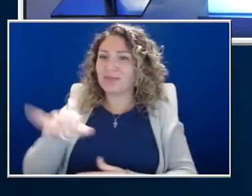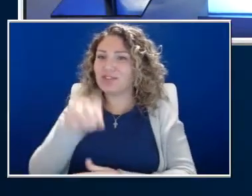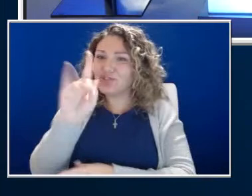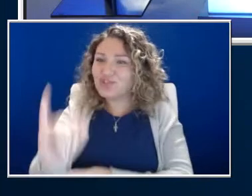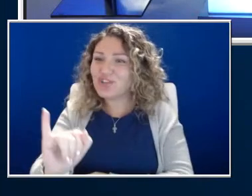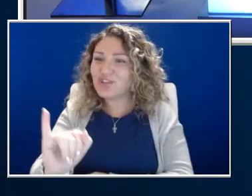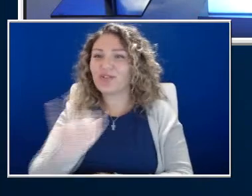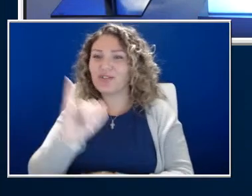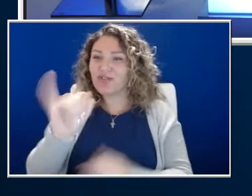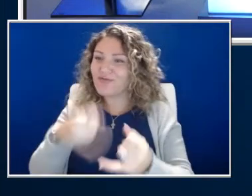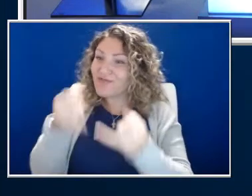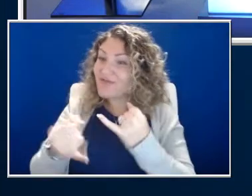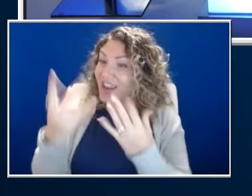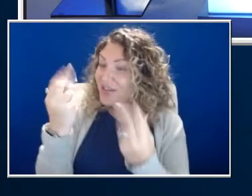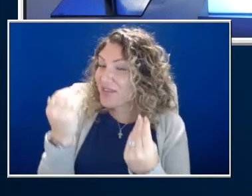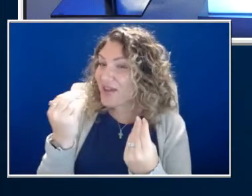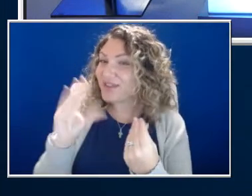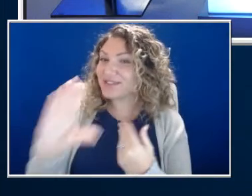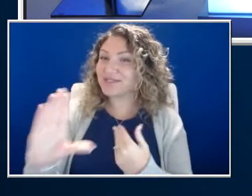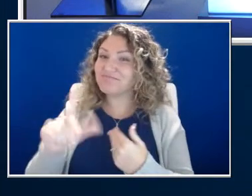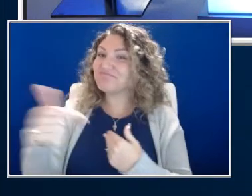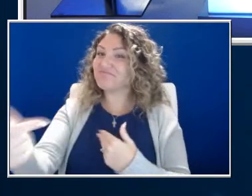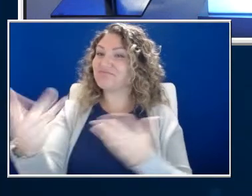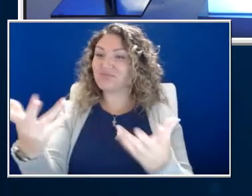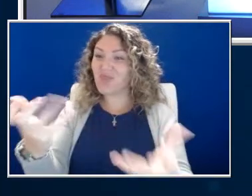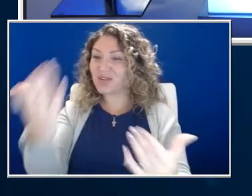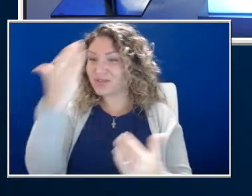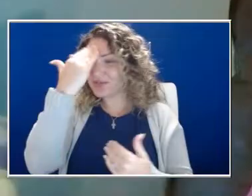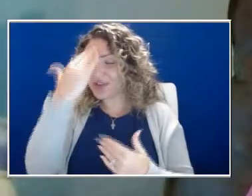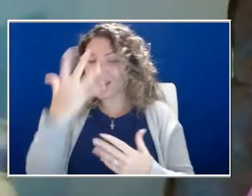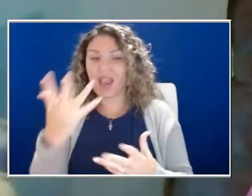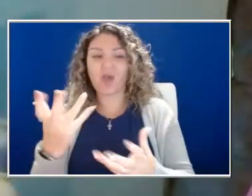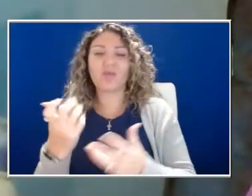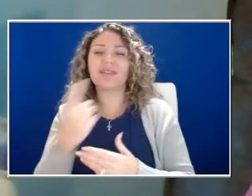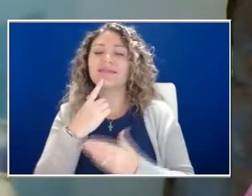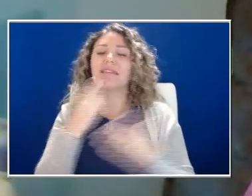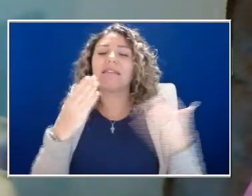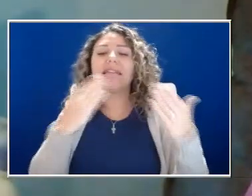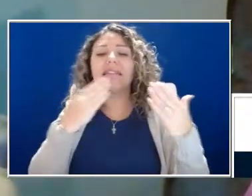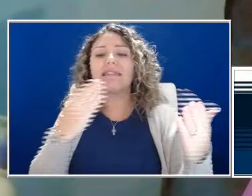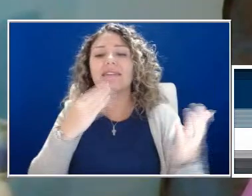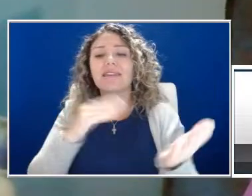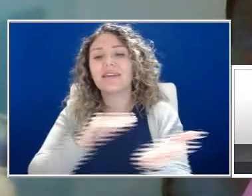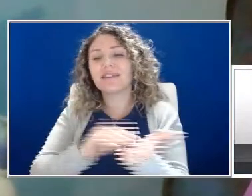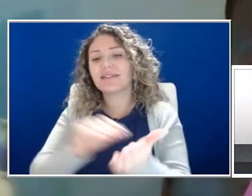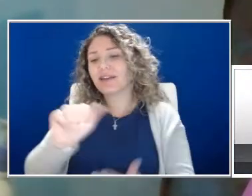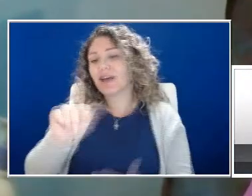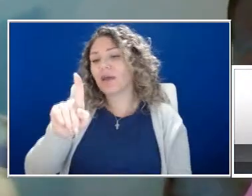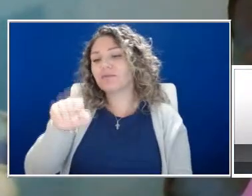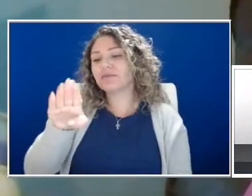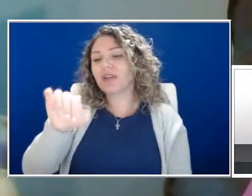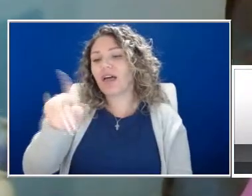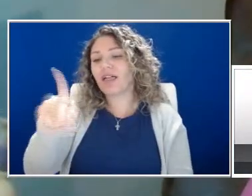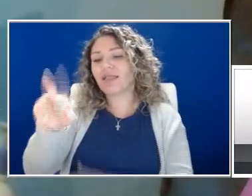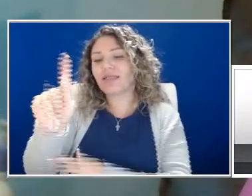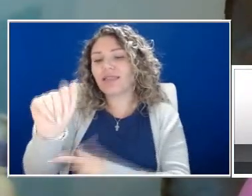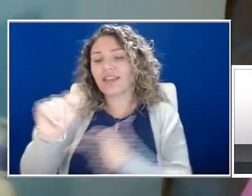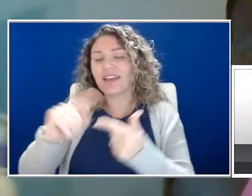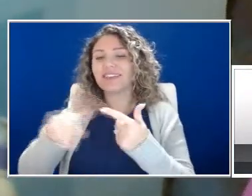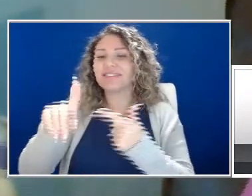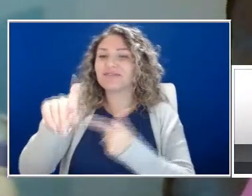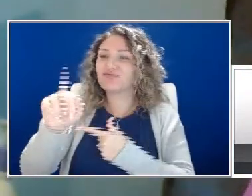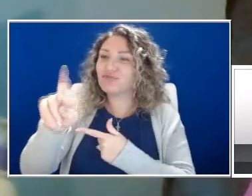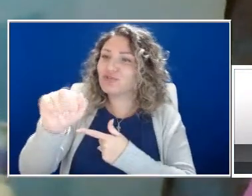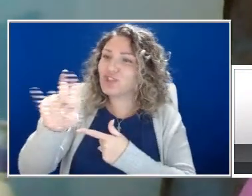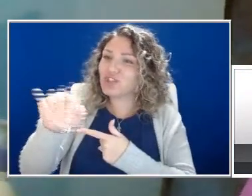let you go first. Just what do you want us to know? I just want to say thank you to Dr. Abdullah, Dr. Shanae for getting